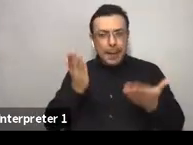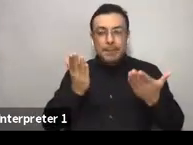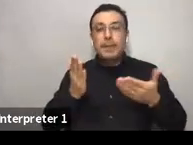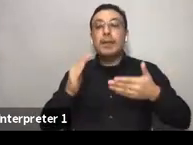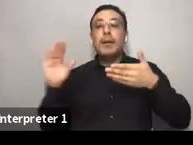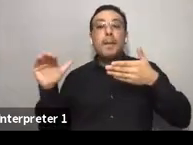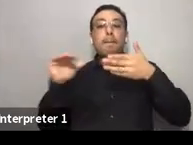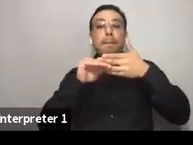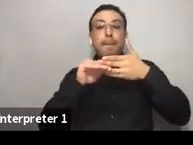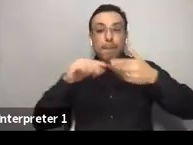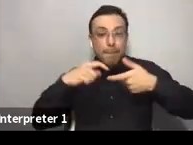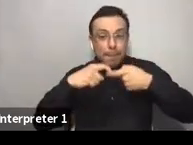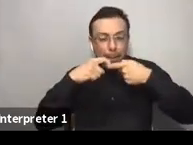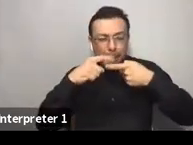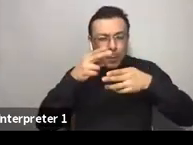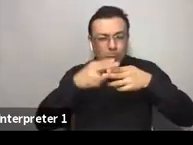for transitions.